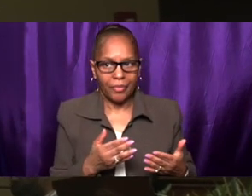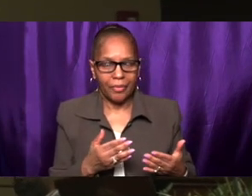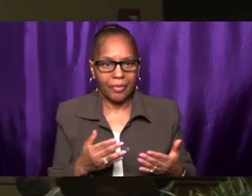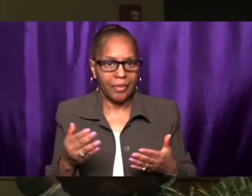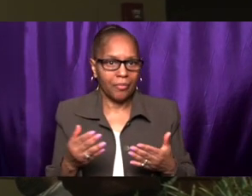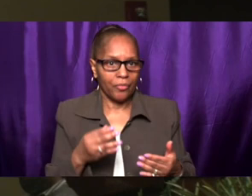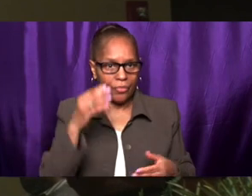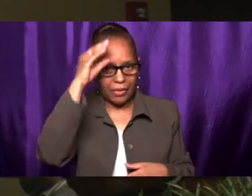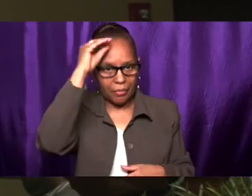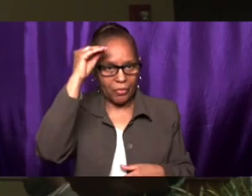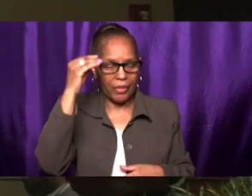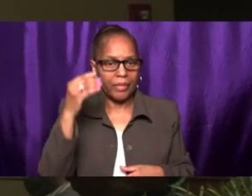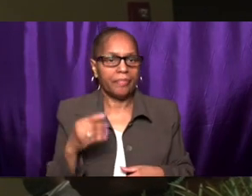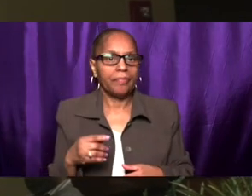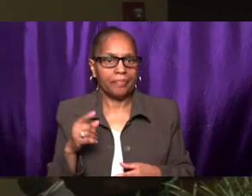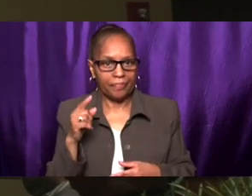bring him to me.